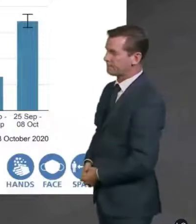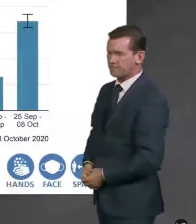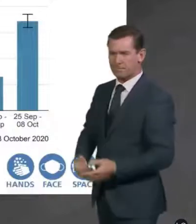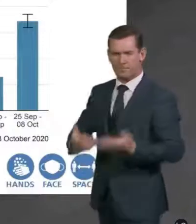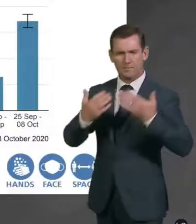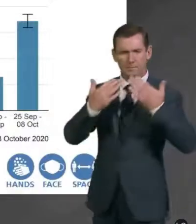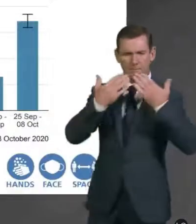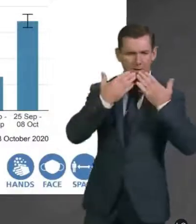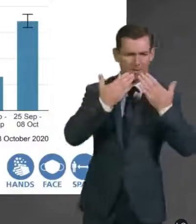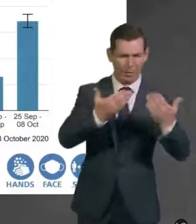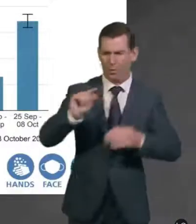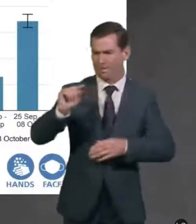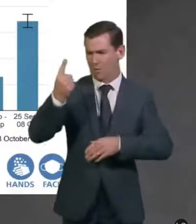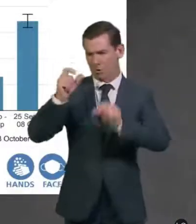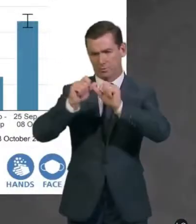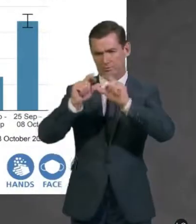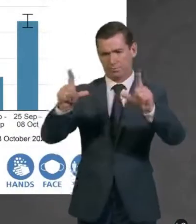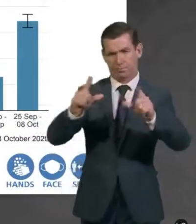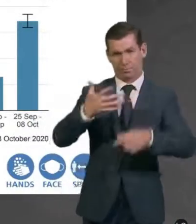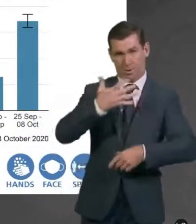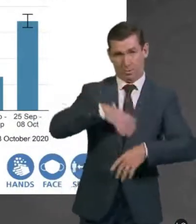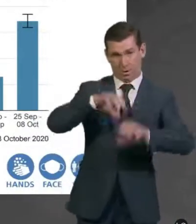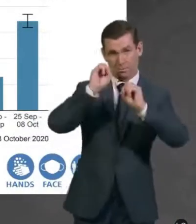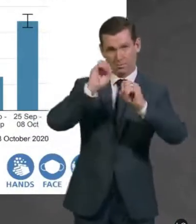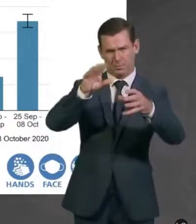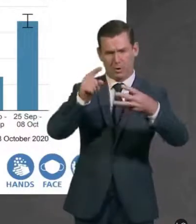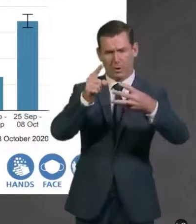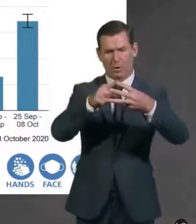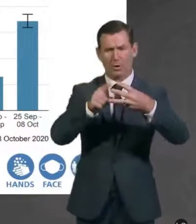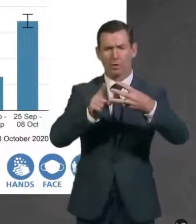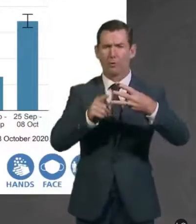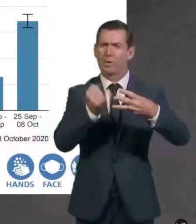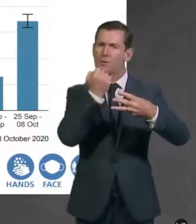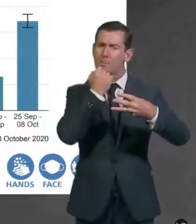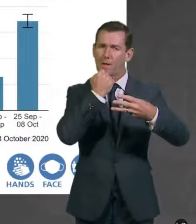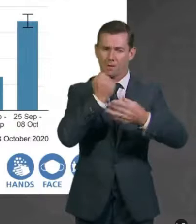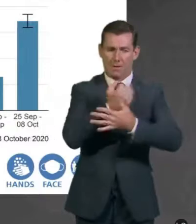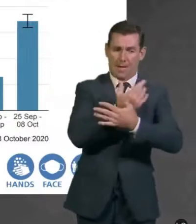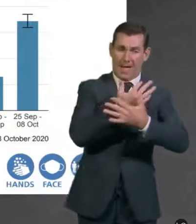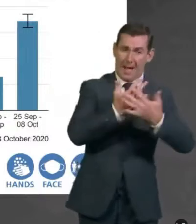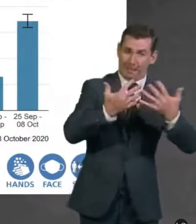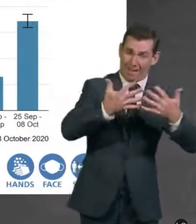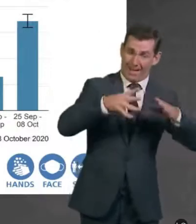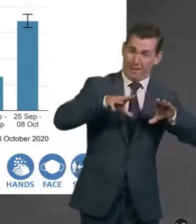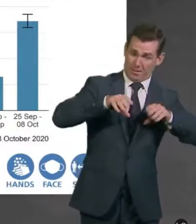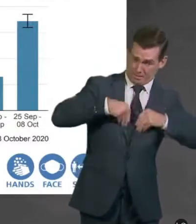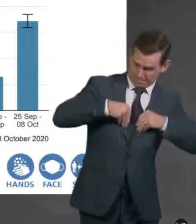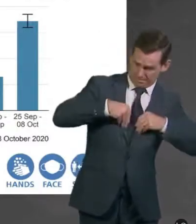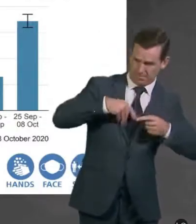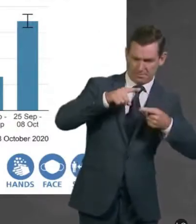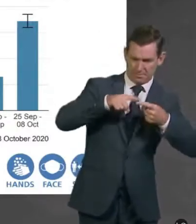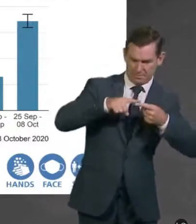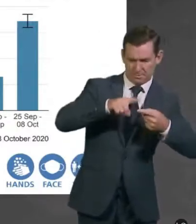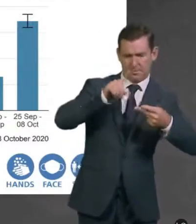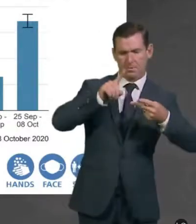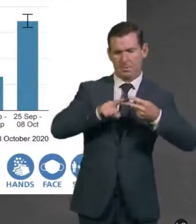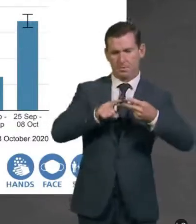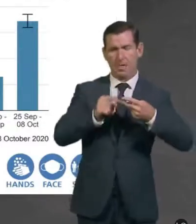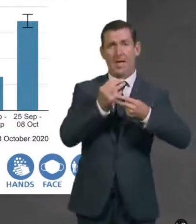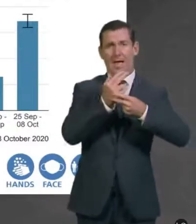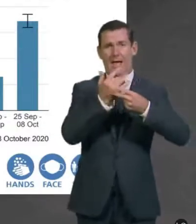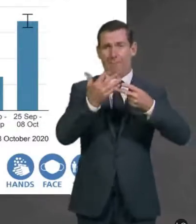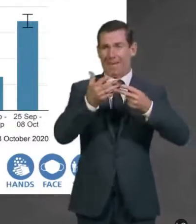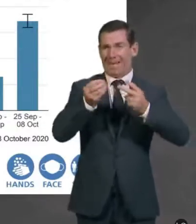i.e. the number of people who've got the infection in the UK, the incidence, that is the number of new infections every day, and the R